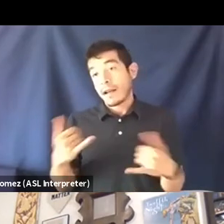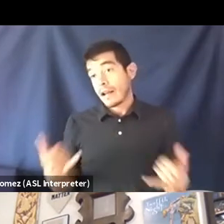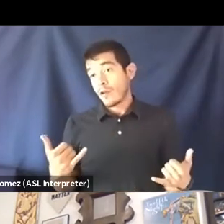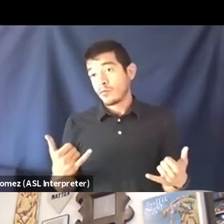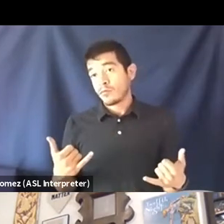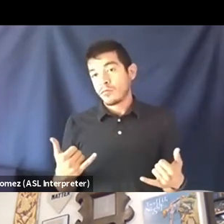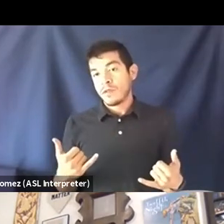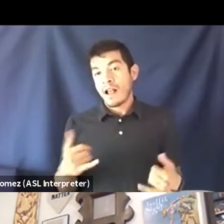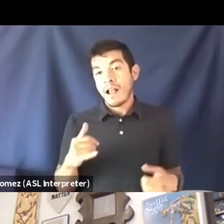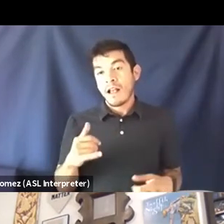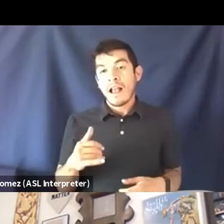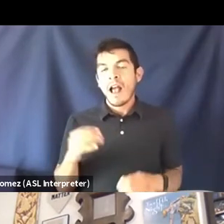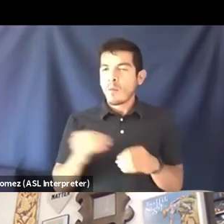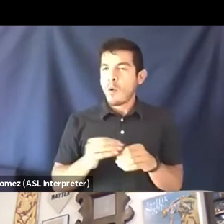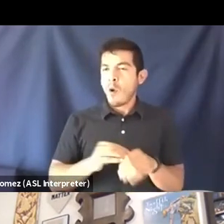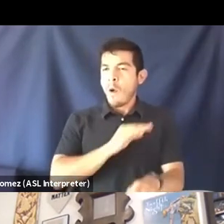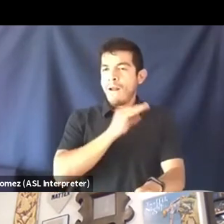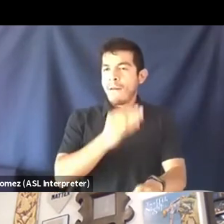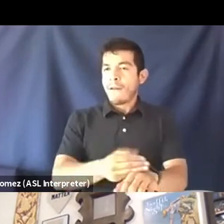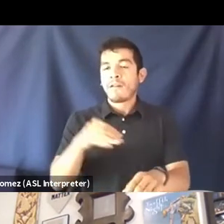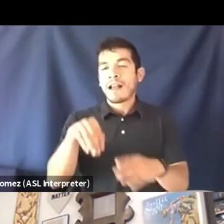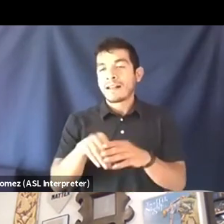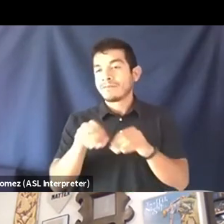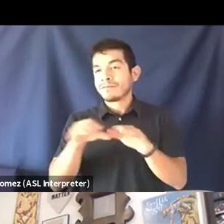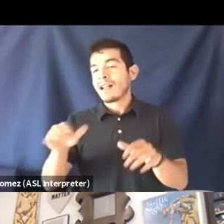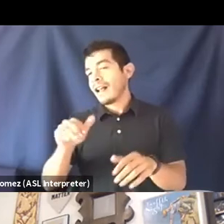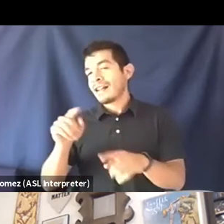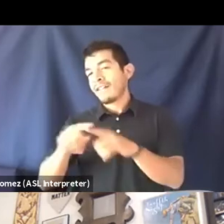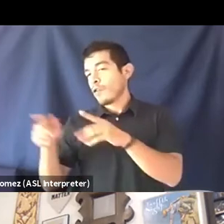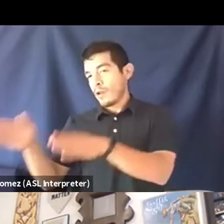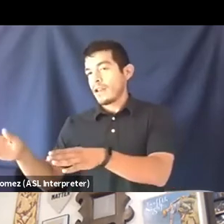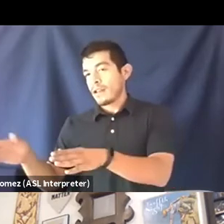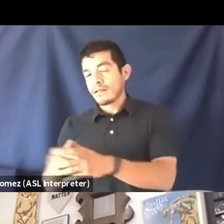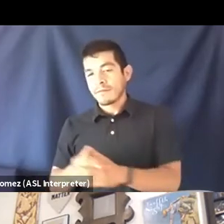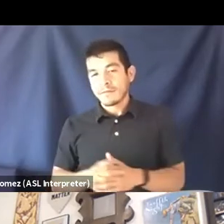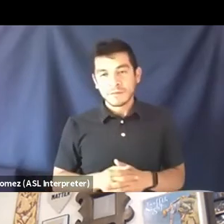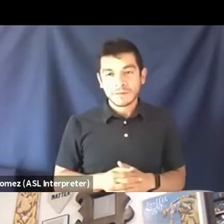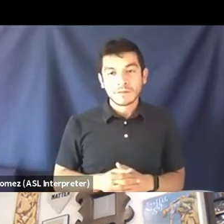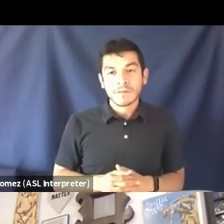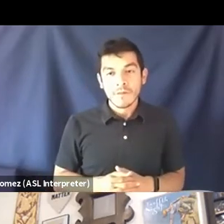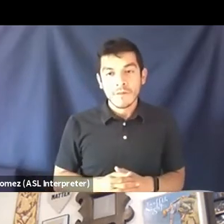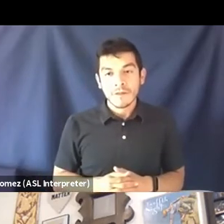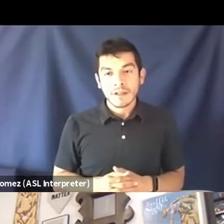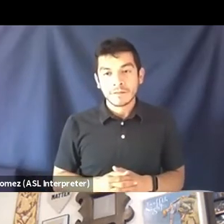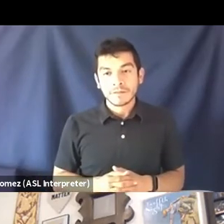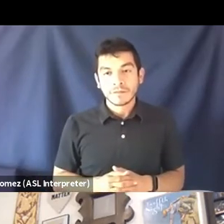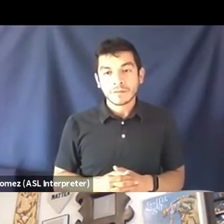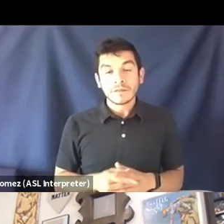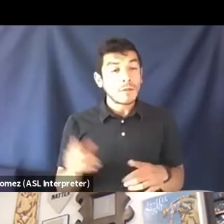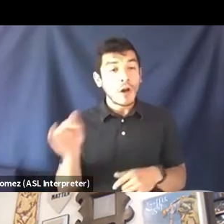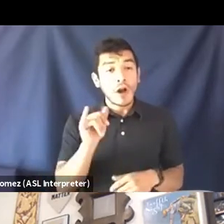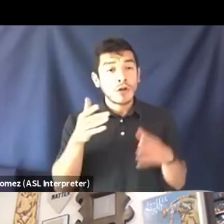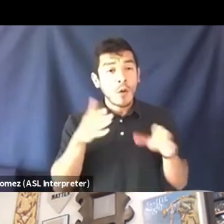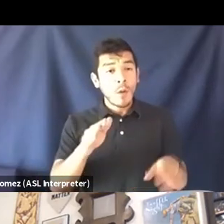that we probably wouldn't have reached just if we was releasing theatrically. But the way that our team also, the media,